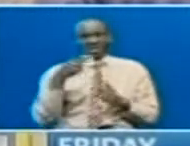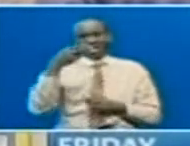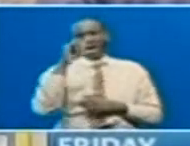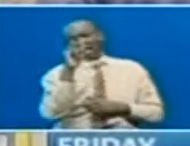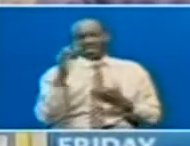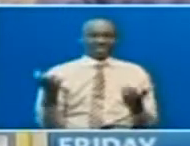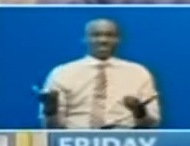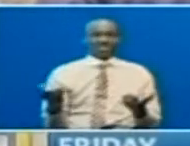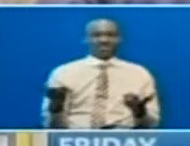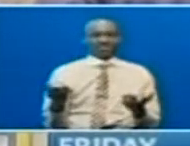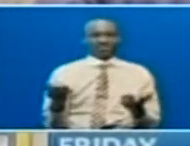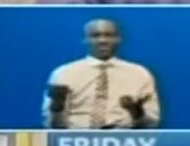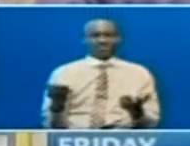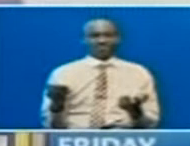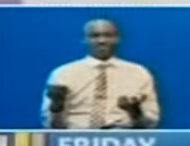hibiscus?